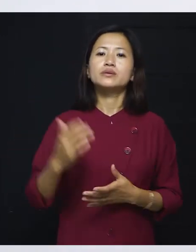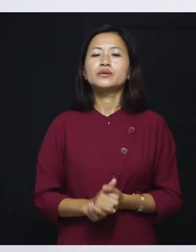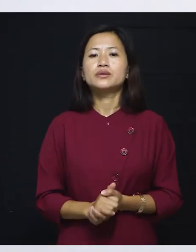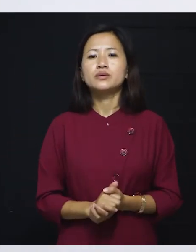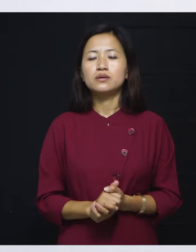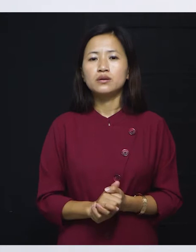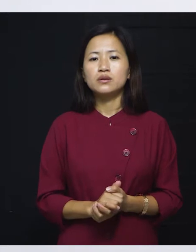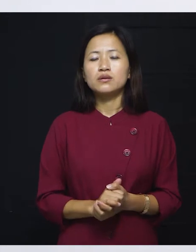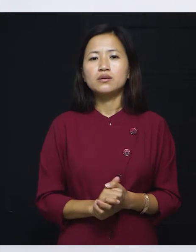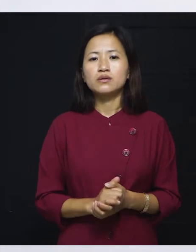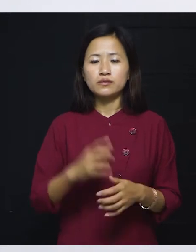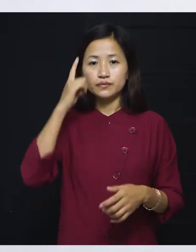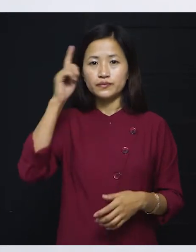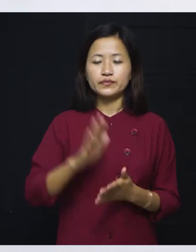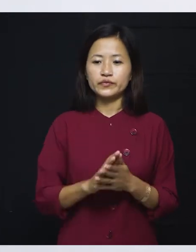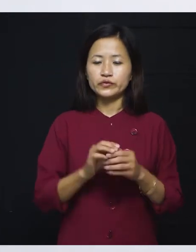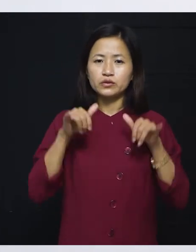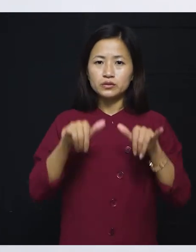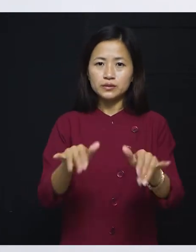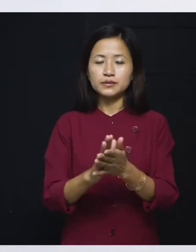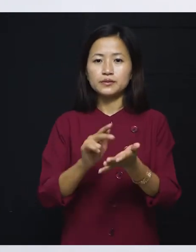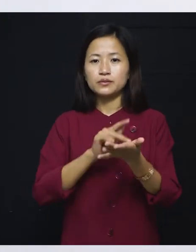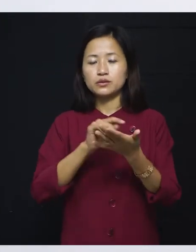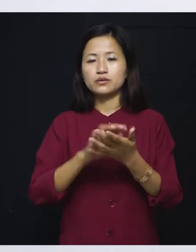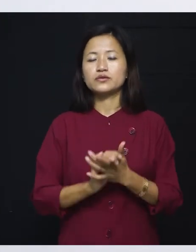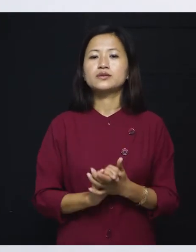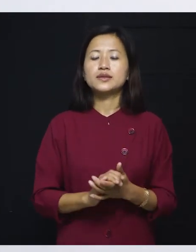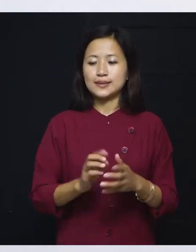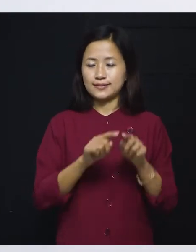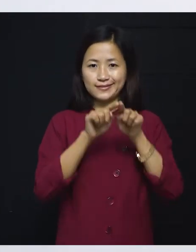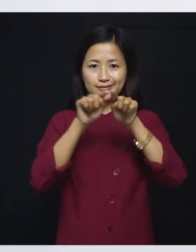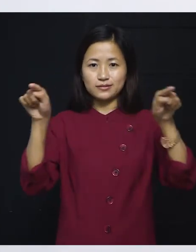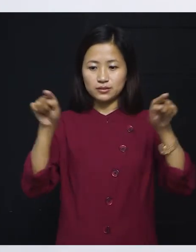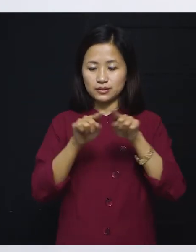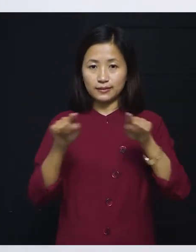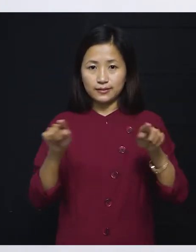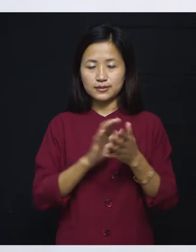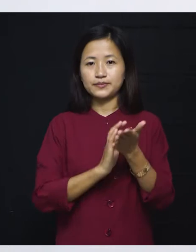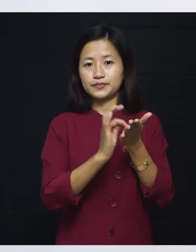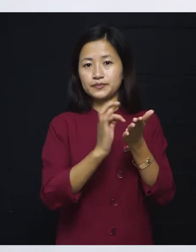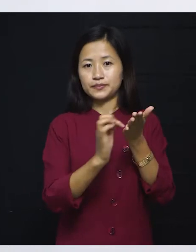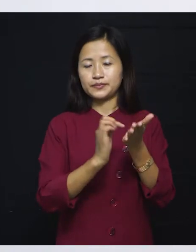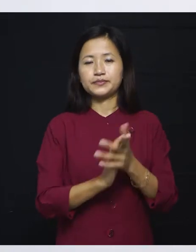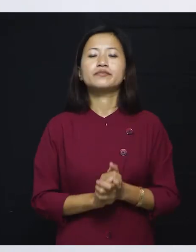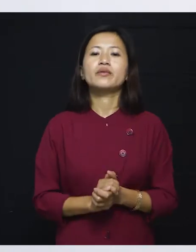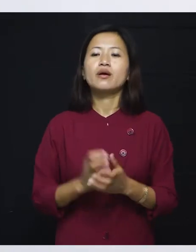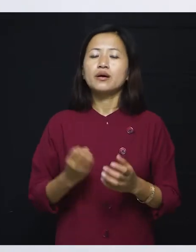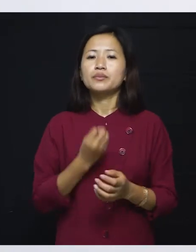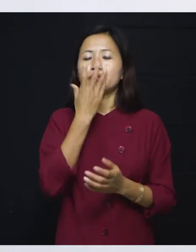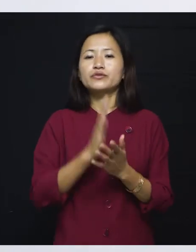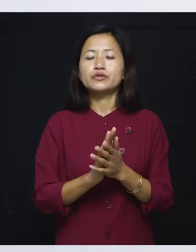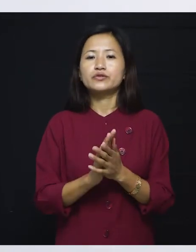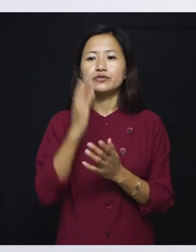be waiting for the remaining part of the sentence, because in the east or a beautiful flower alone